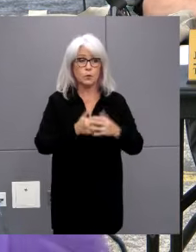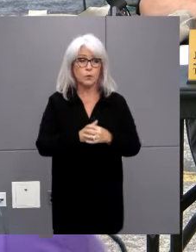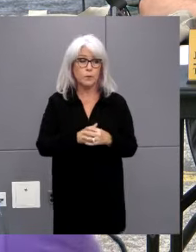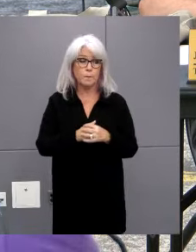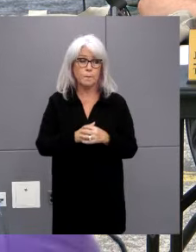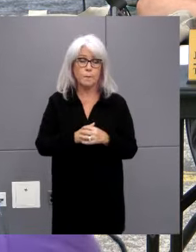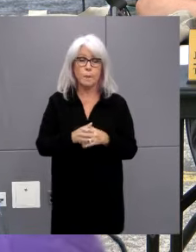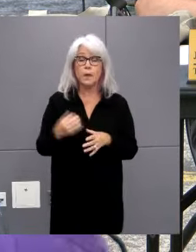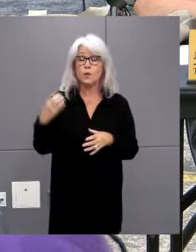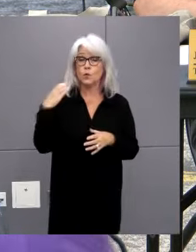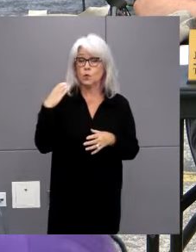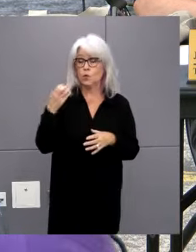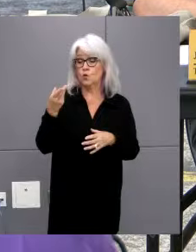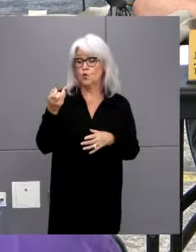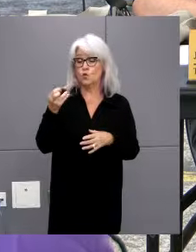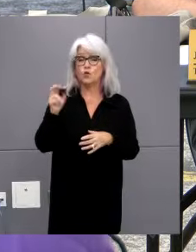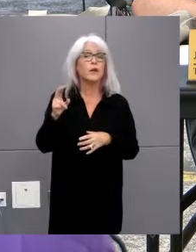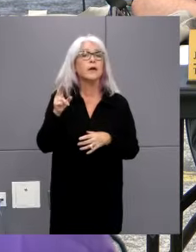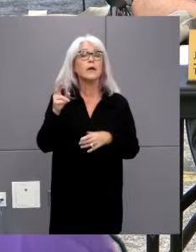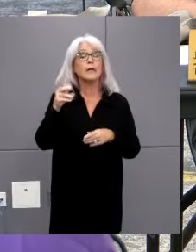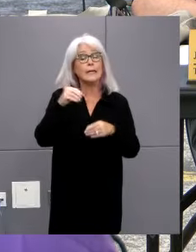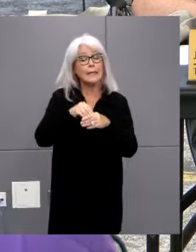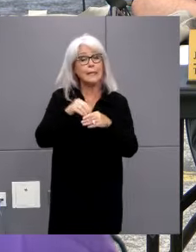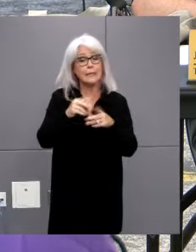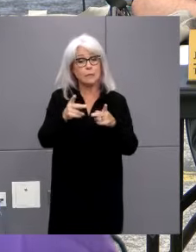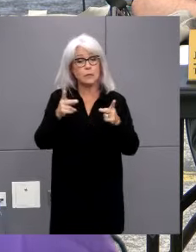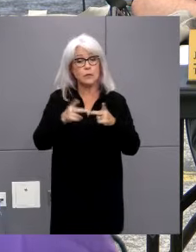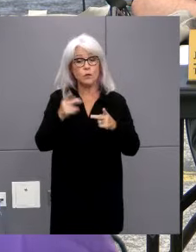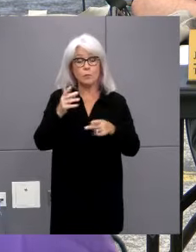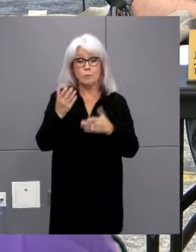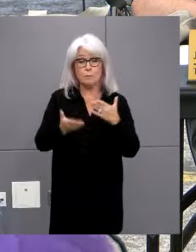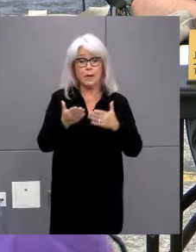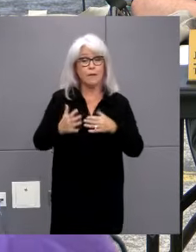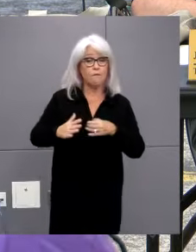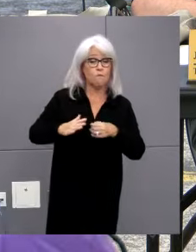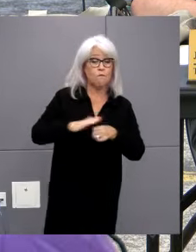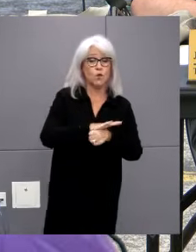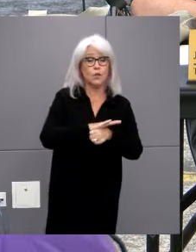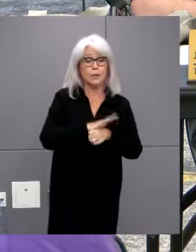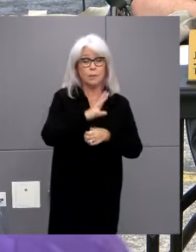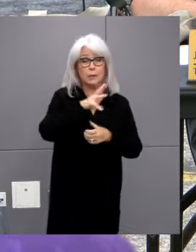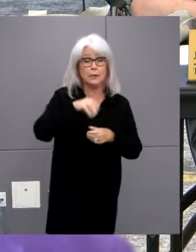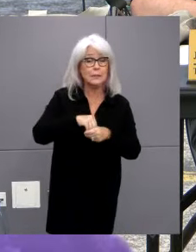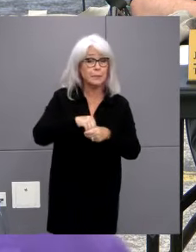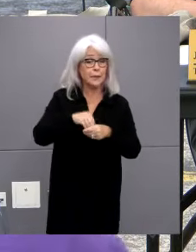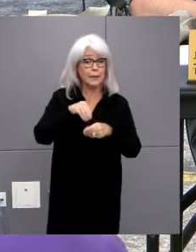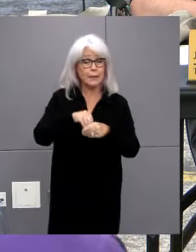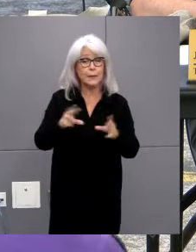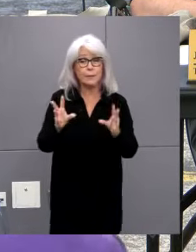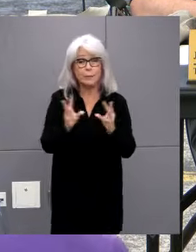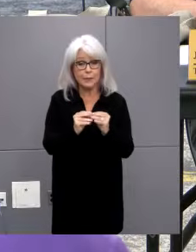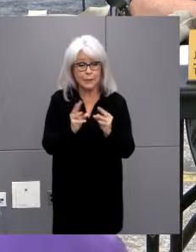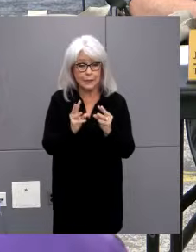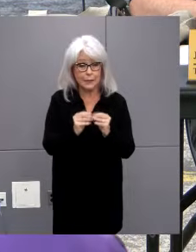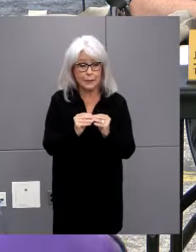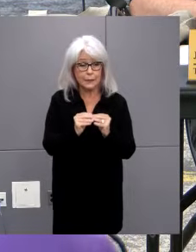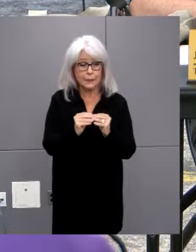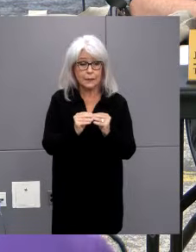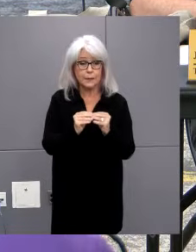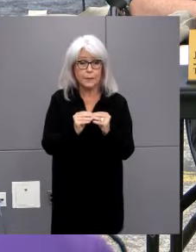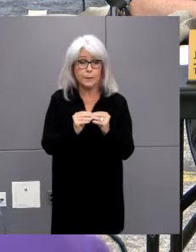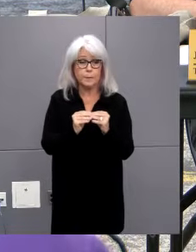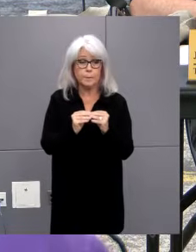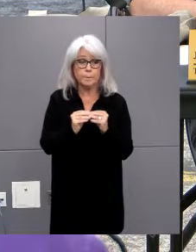the chairperson, while presiding, may fully participate in the meeting by making,